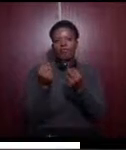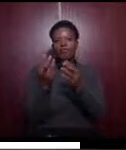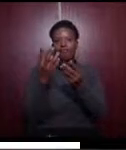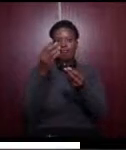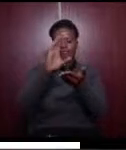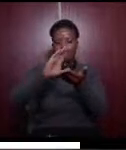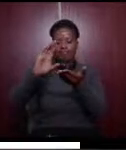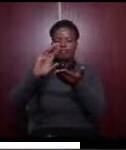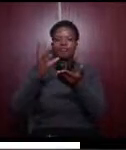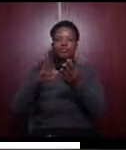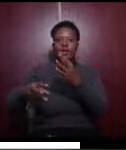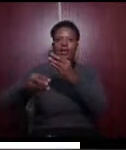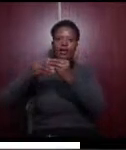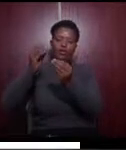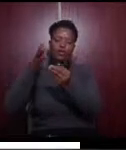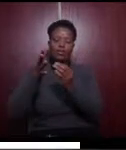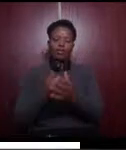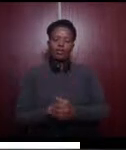I think.